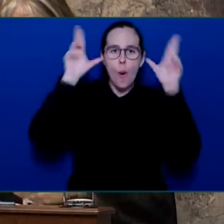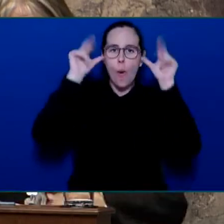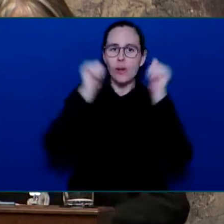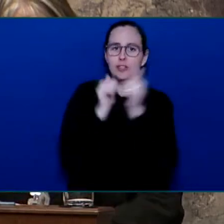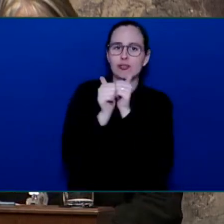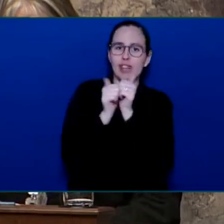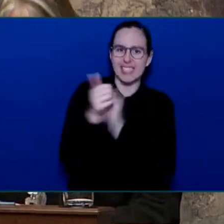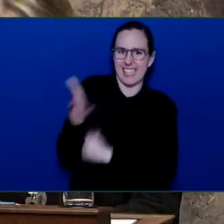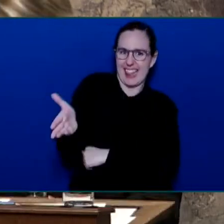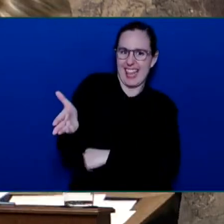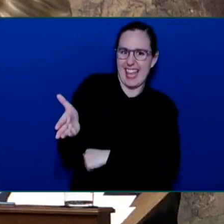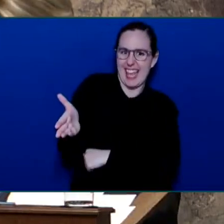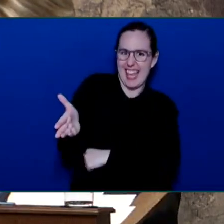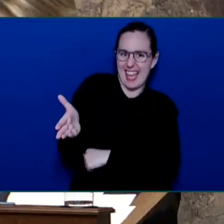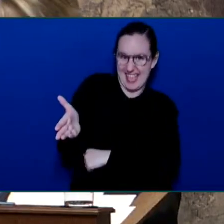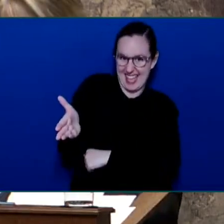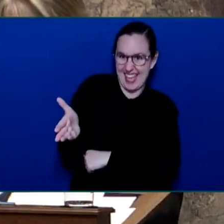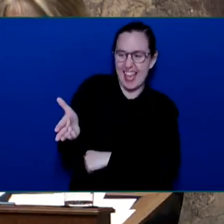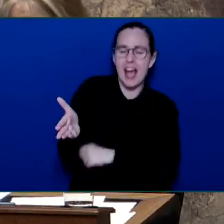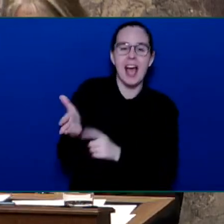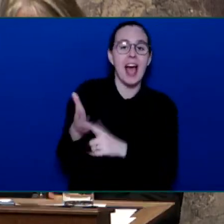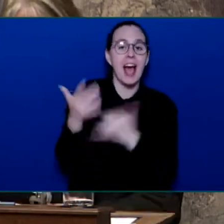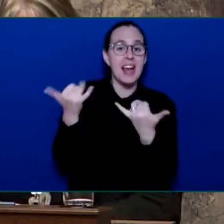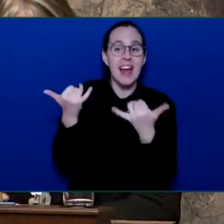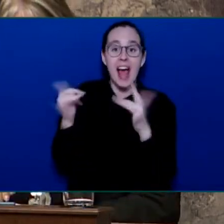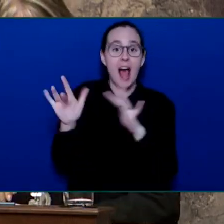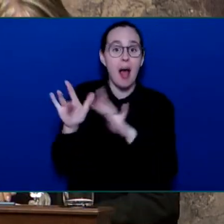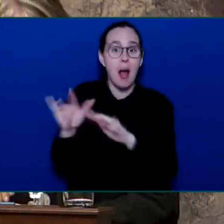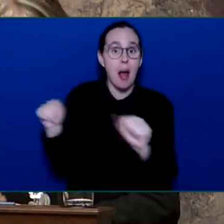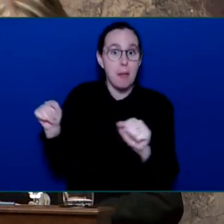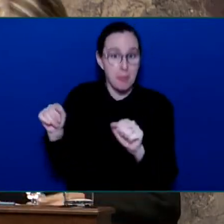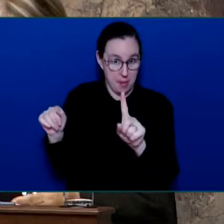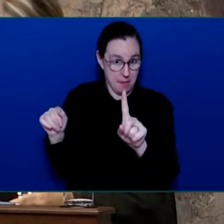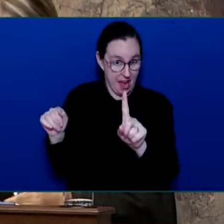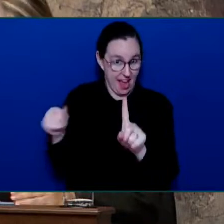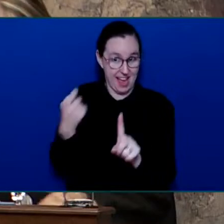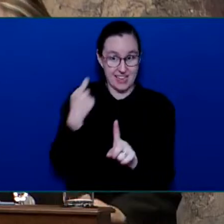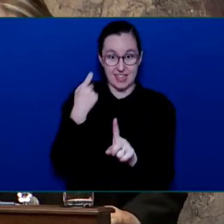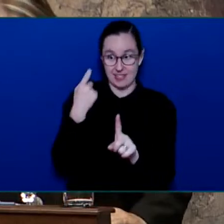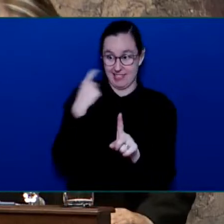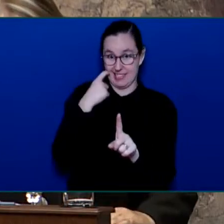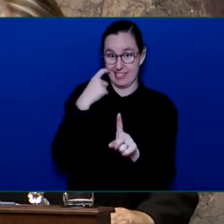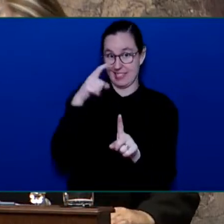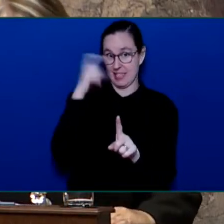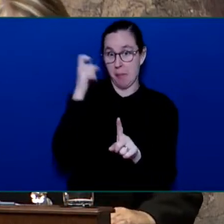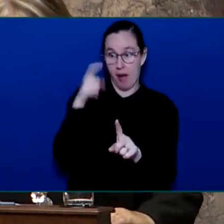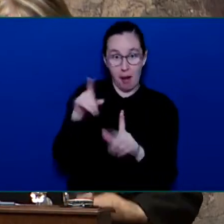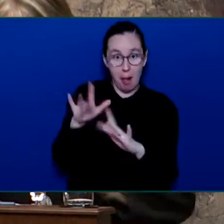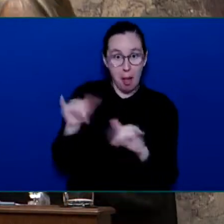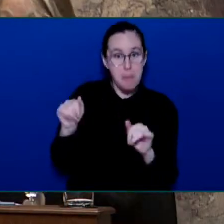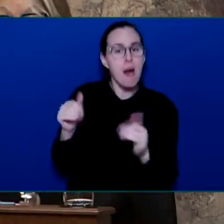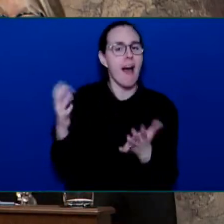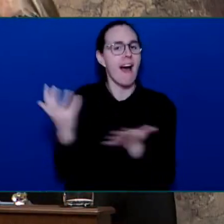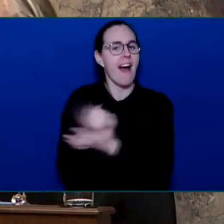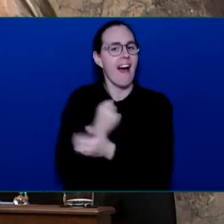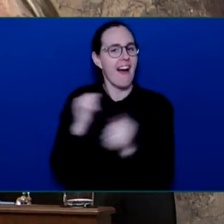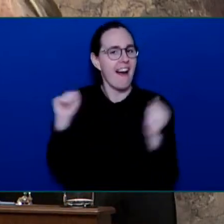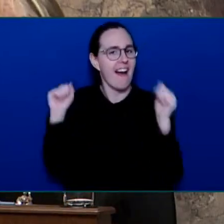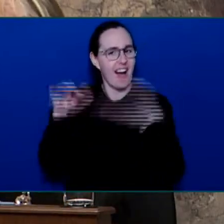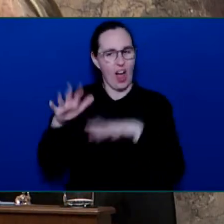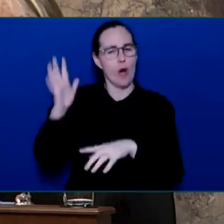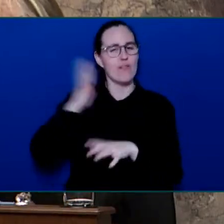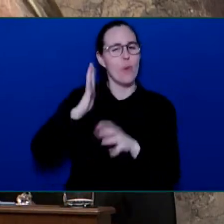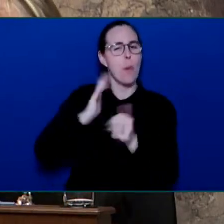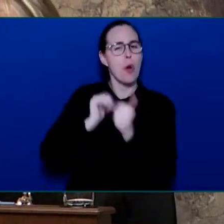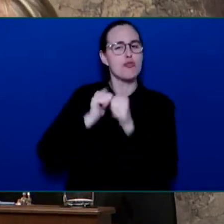an entertainment hub this summer. Once more, thousands of people flocked to the former racetrack, except this time, instead of horses, it was to watch